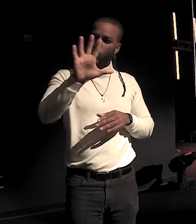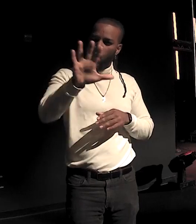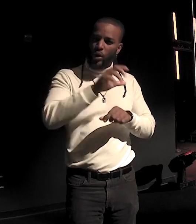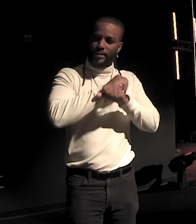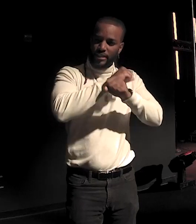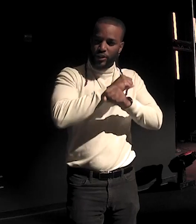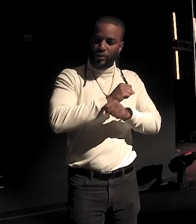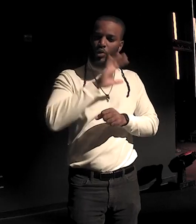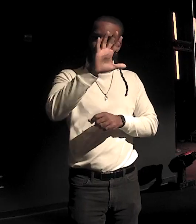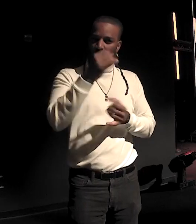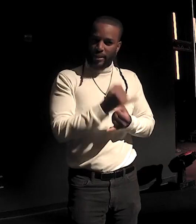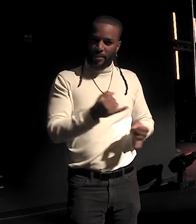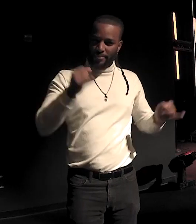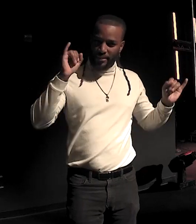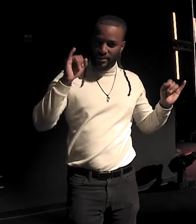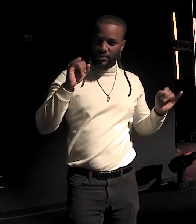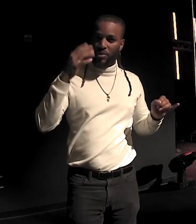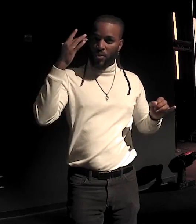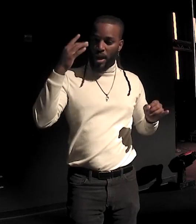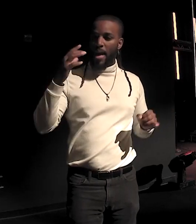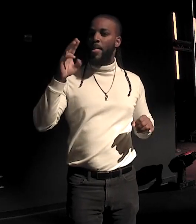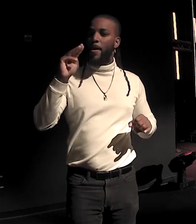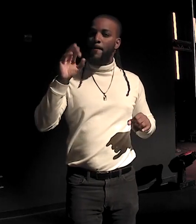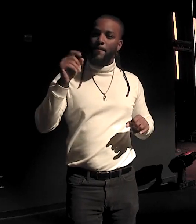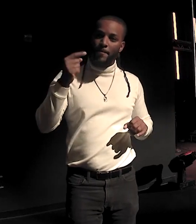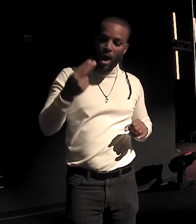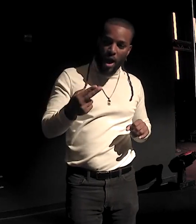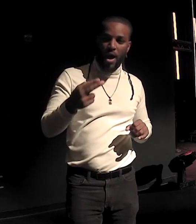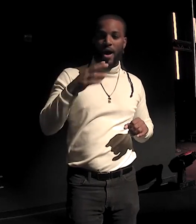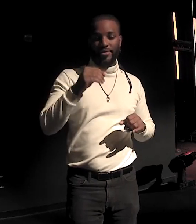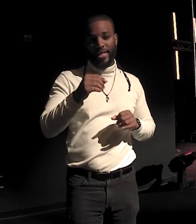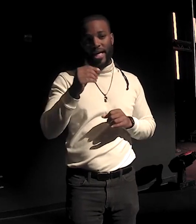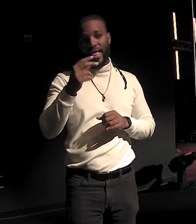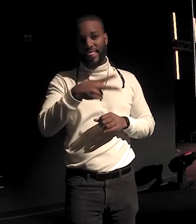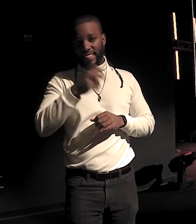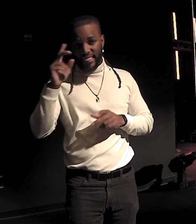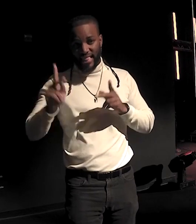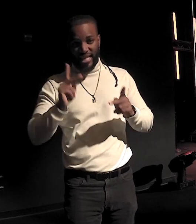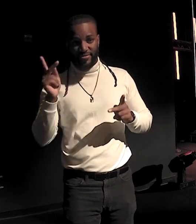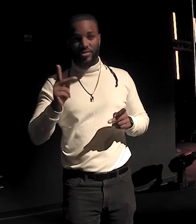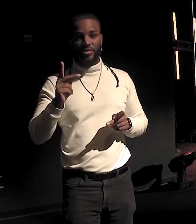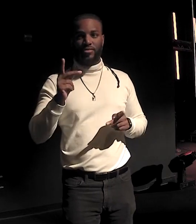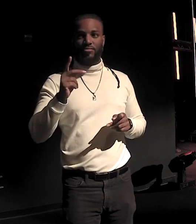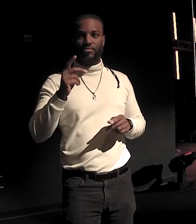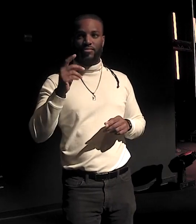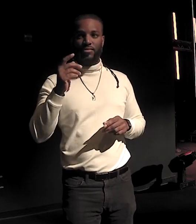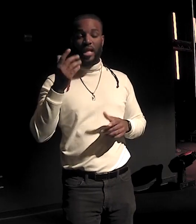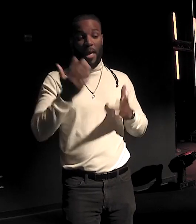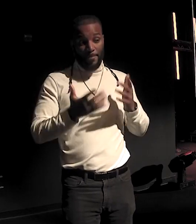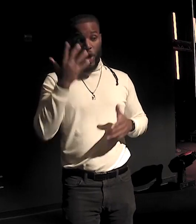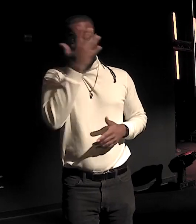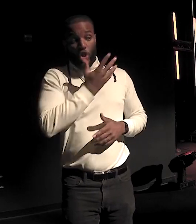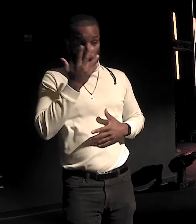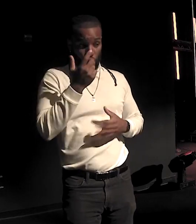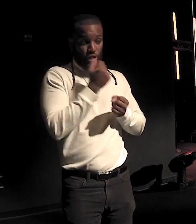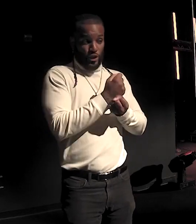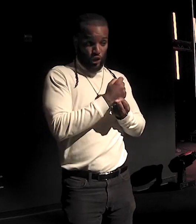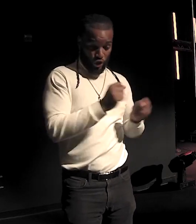and independence, because the moth, vermin, and thieves, it's all this illustration. It may look